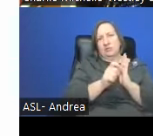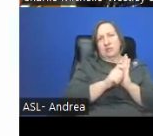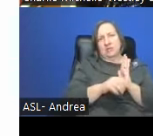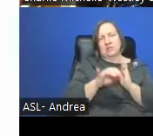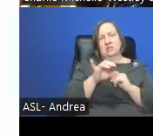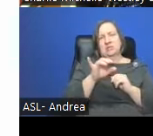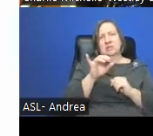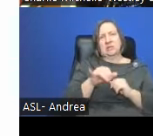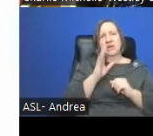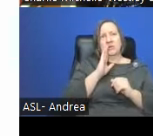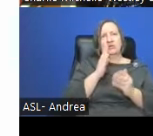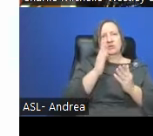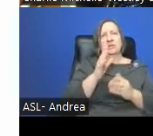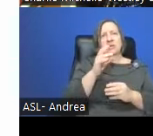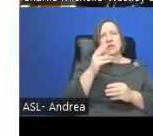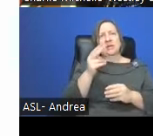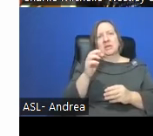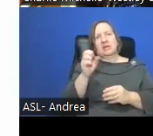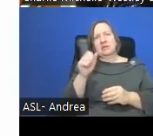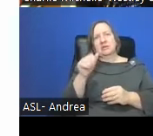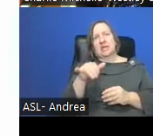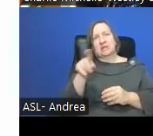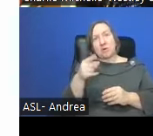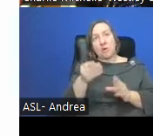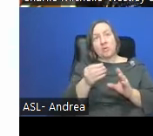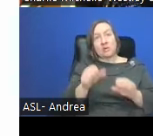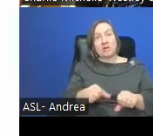it would suggest that hearsay is only admissible